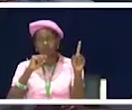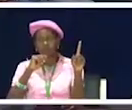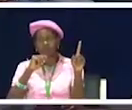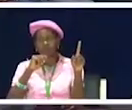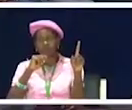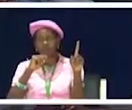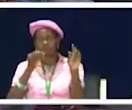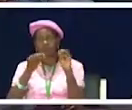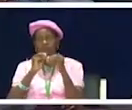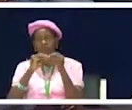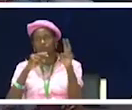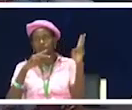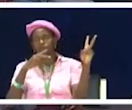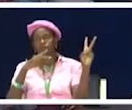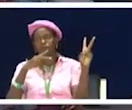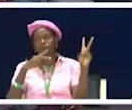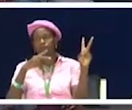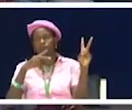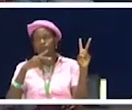one. Number two,